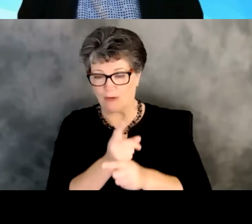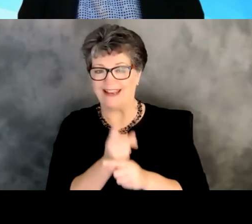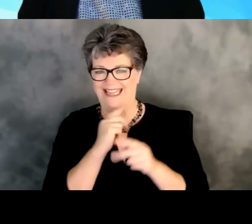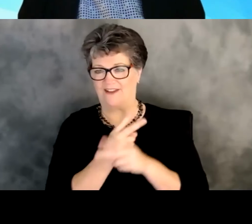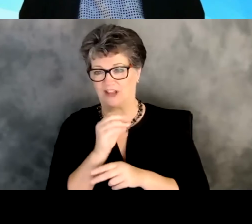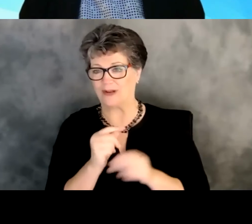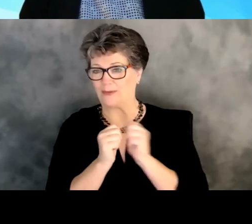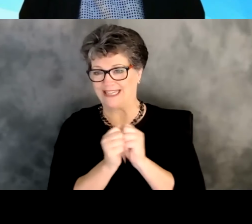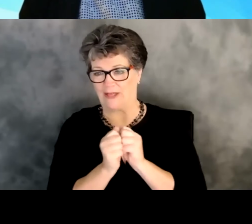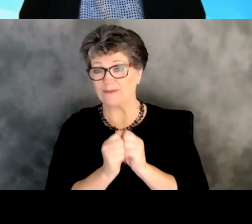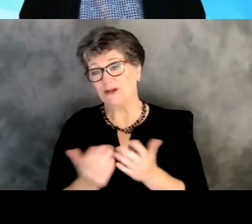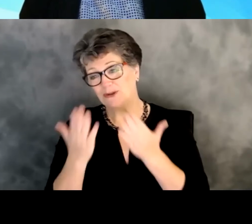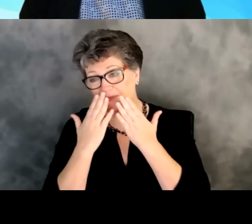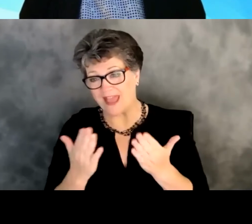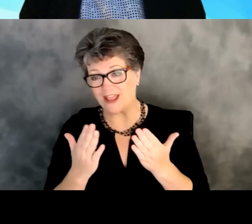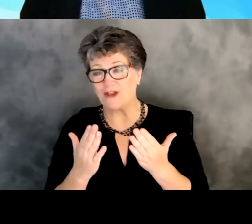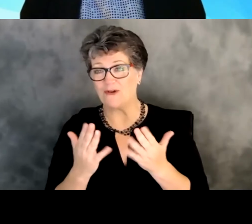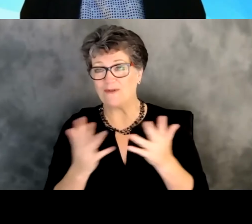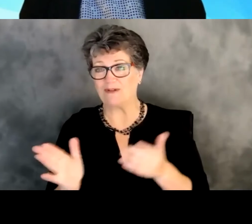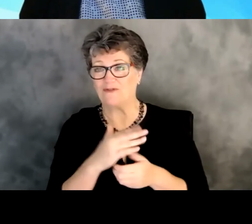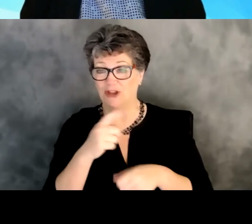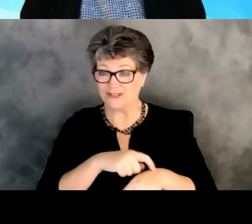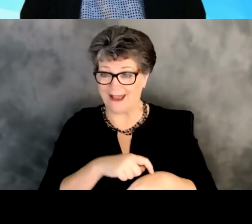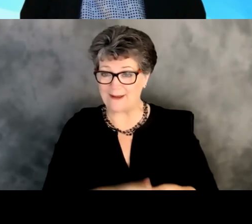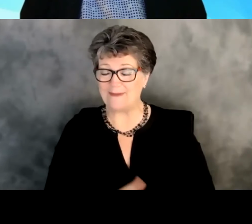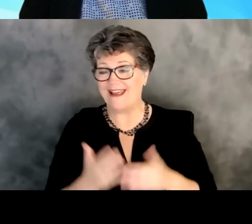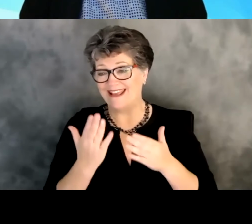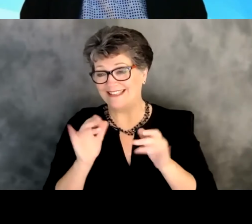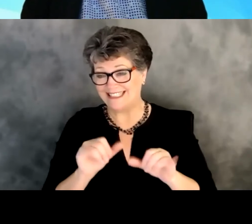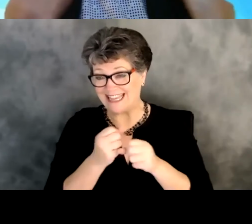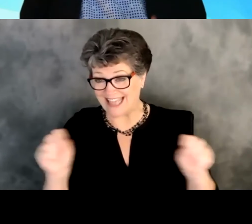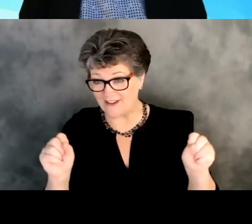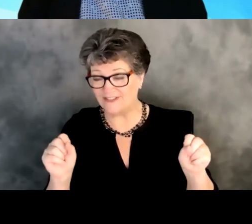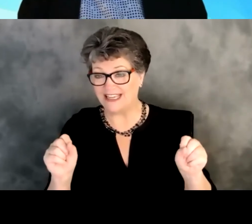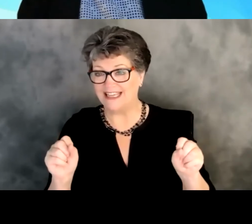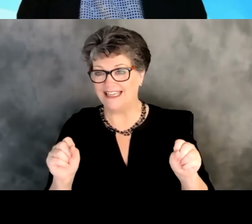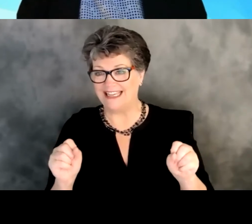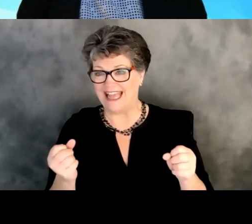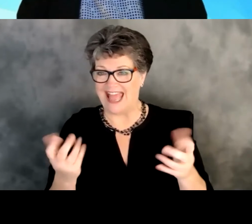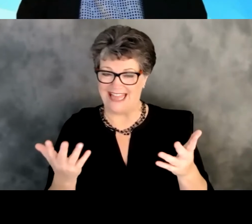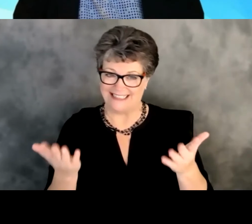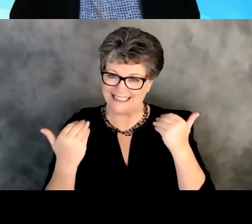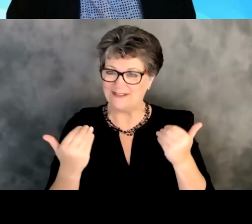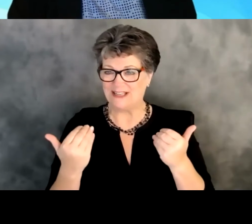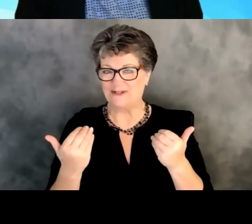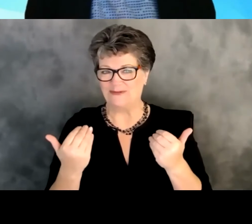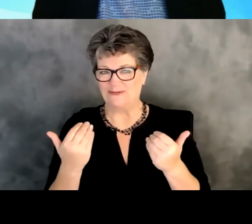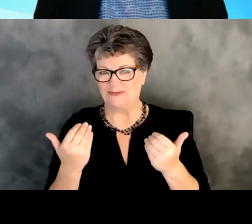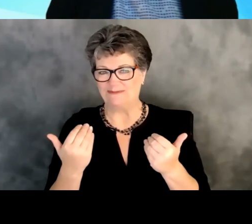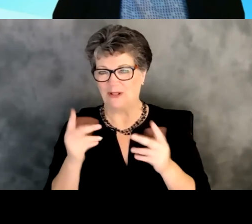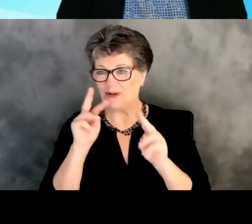out together. So thank you very much for your time. Stay safe and keep it coming. We can't wait to hear more from you.